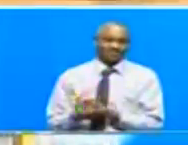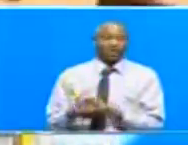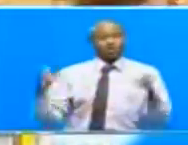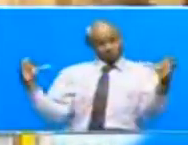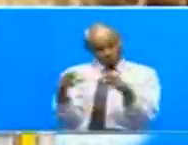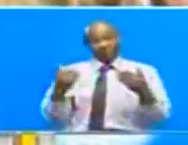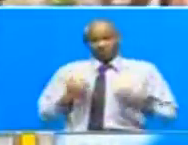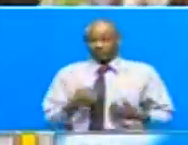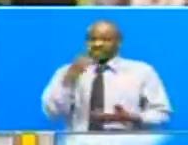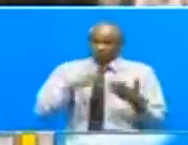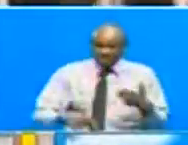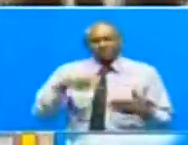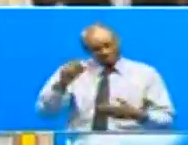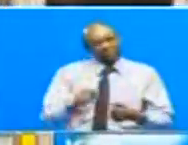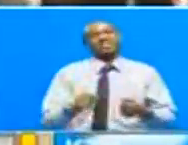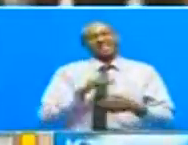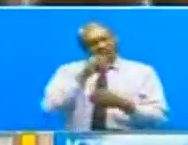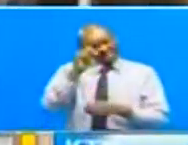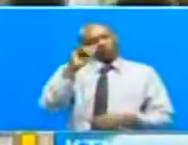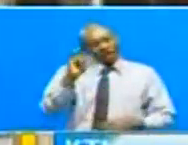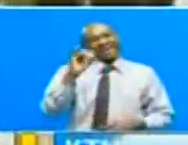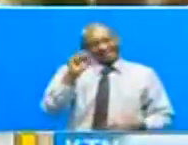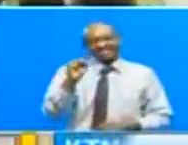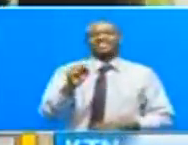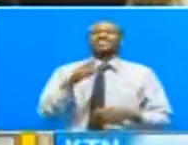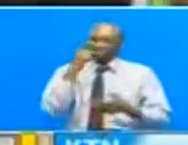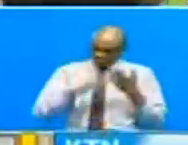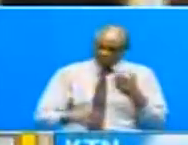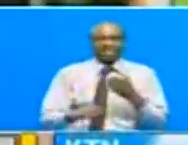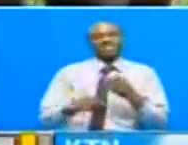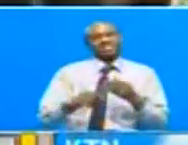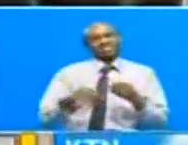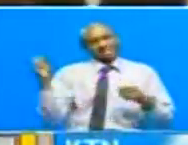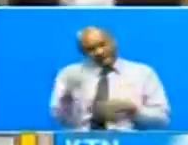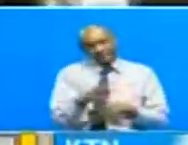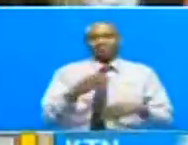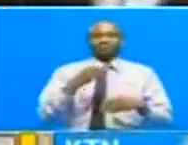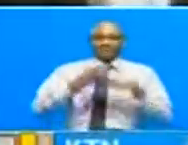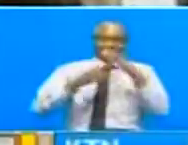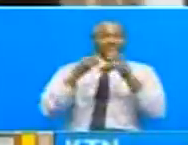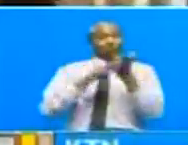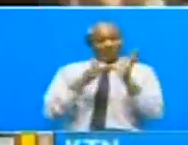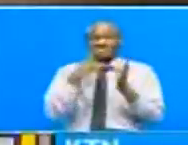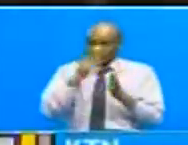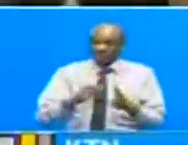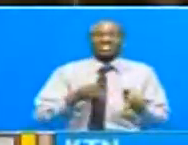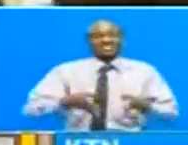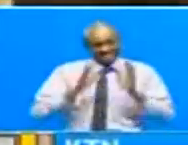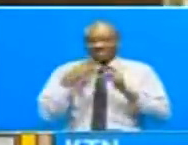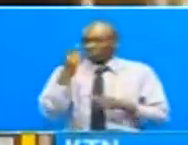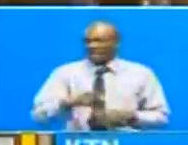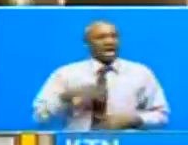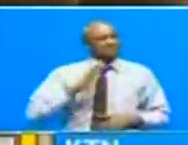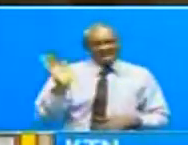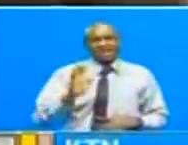Another group of youth claiming to be attached to the National Youth Service slum upgrading project took to the streets protesting calls by court leaders